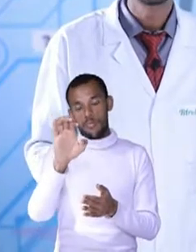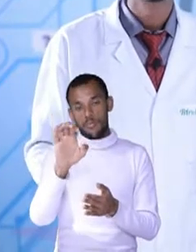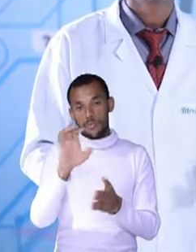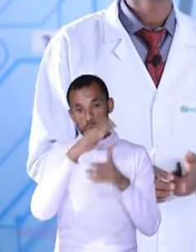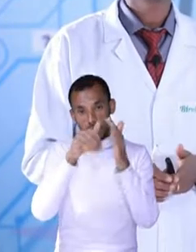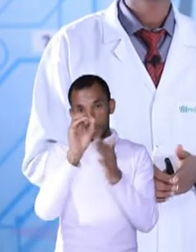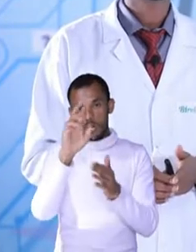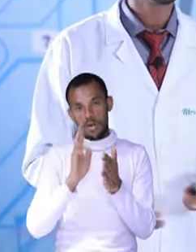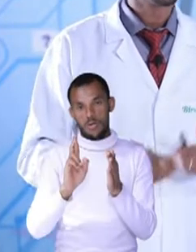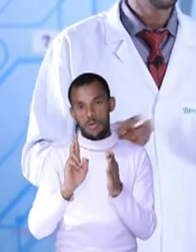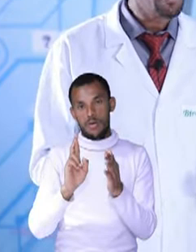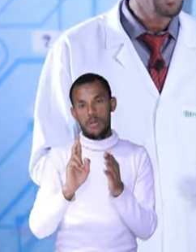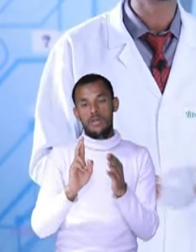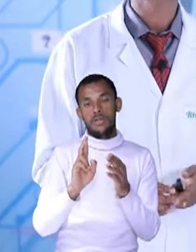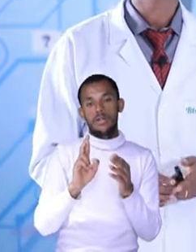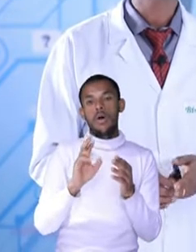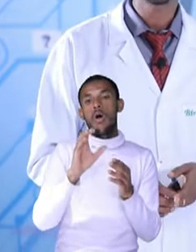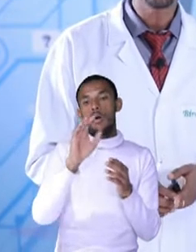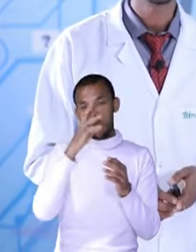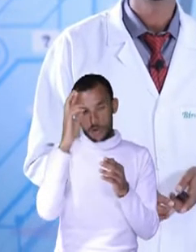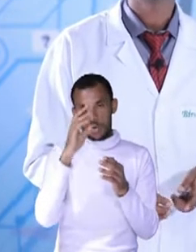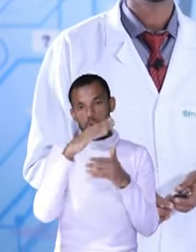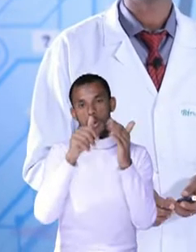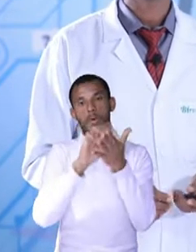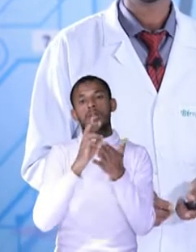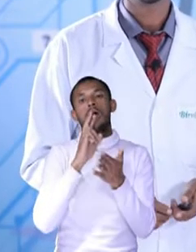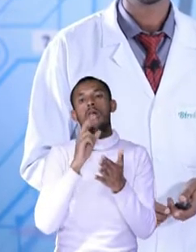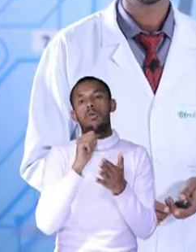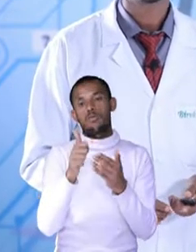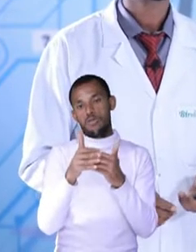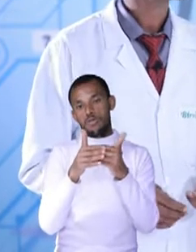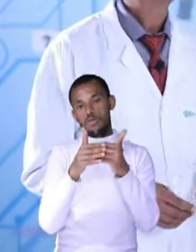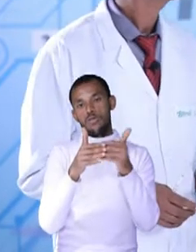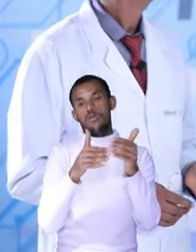Why? Because all elements are not suitable for the extractions of the elements.